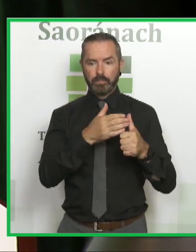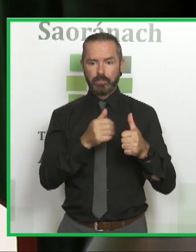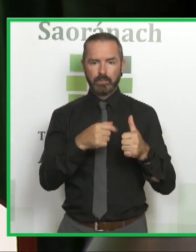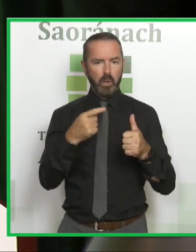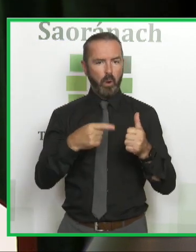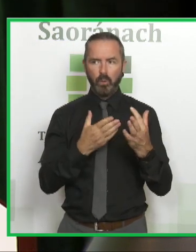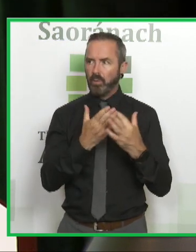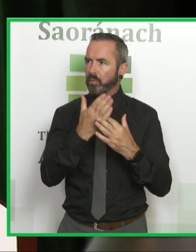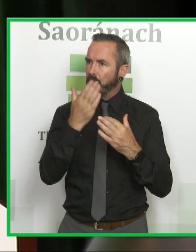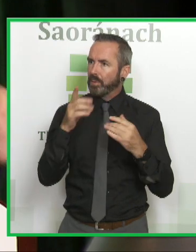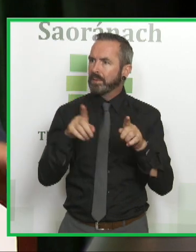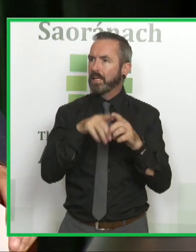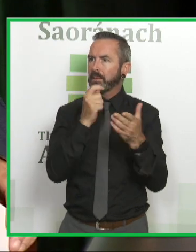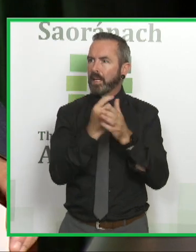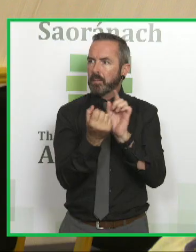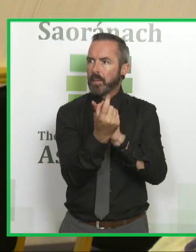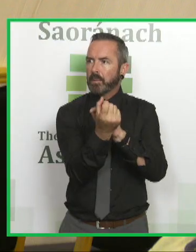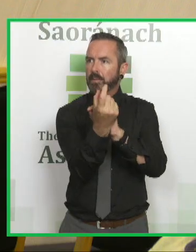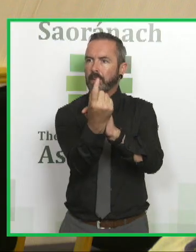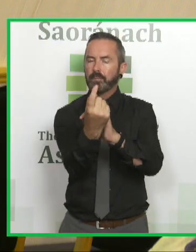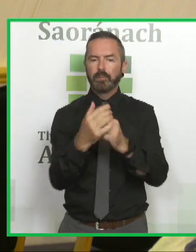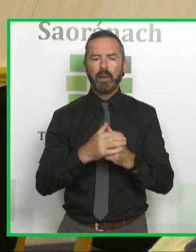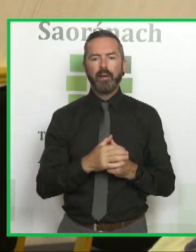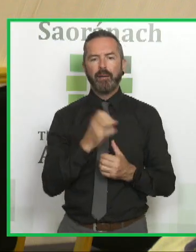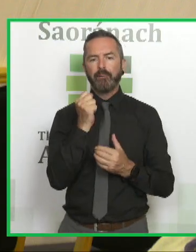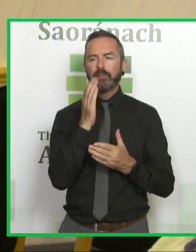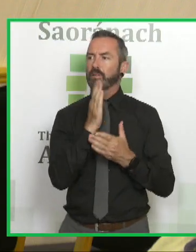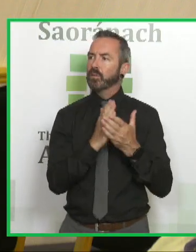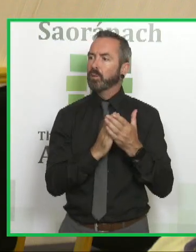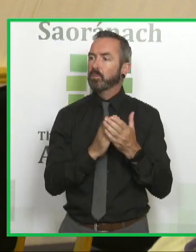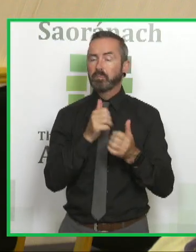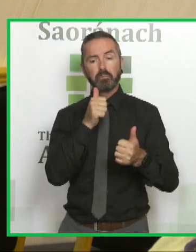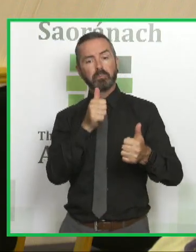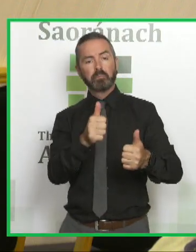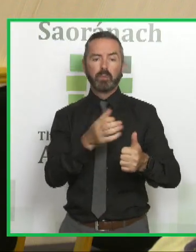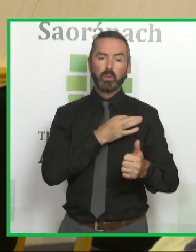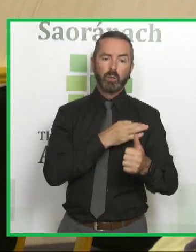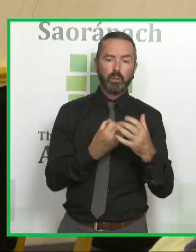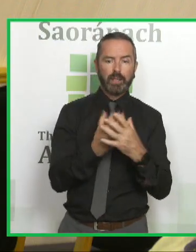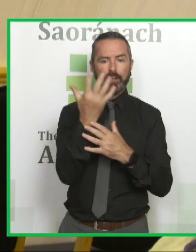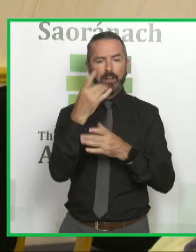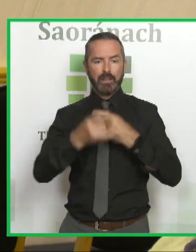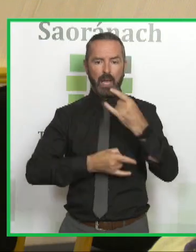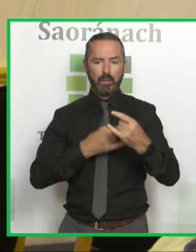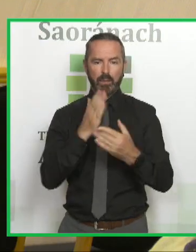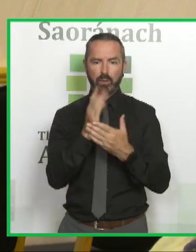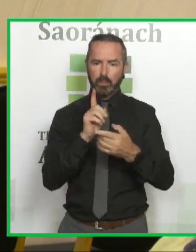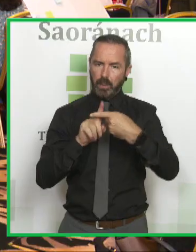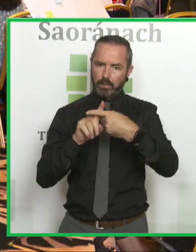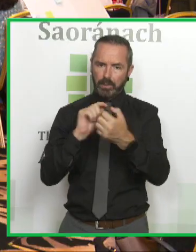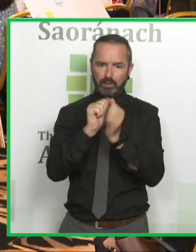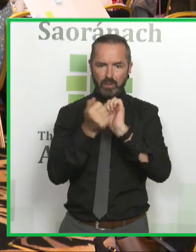come true on many of the Assembly meetings so far, there is some very good innovation happening and some good change going